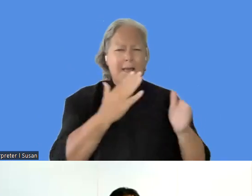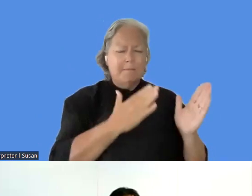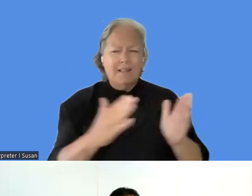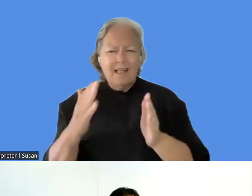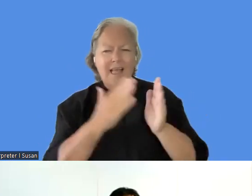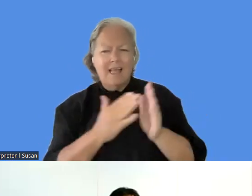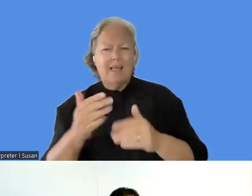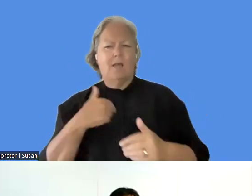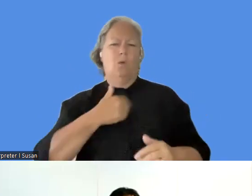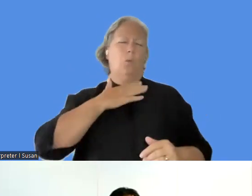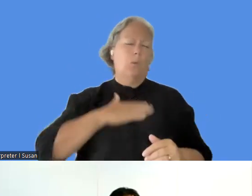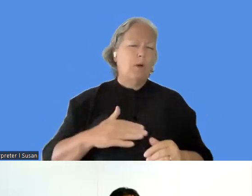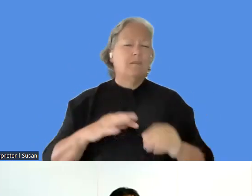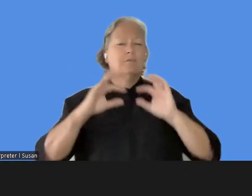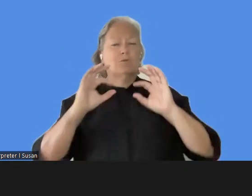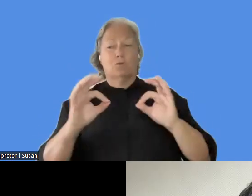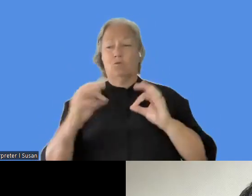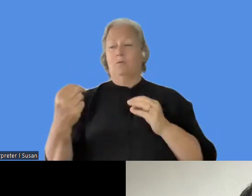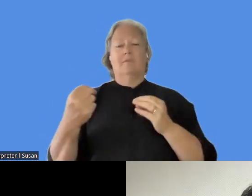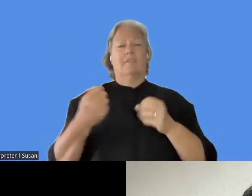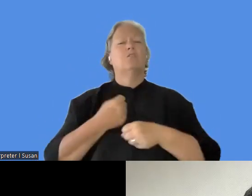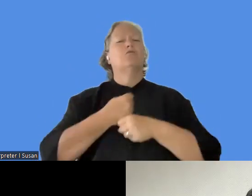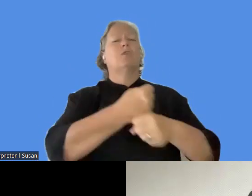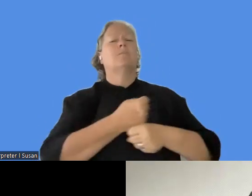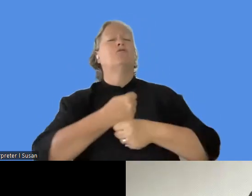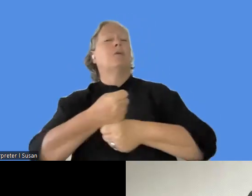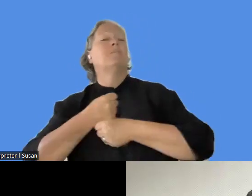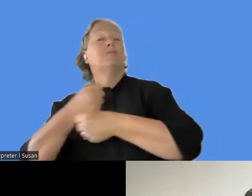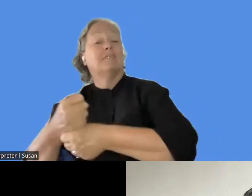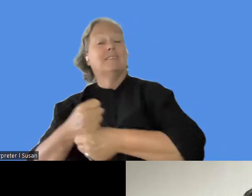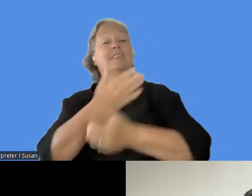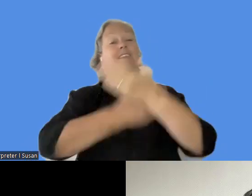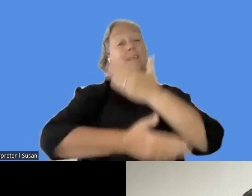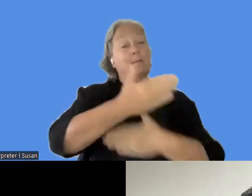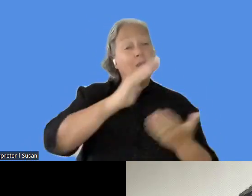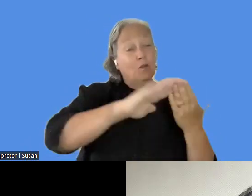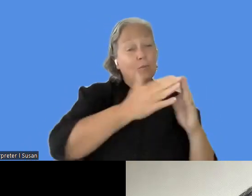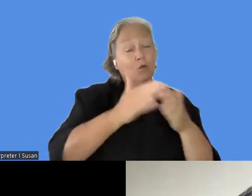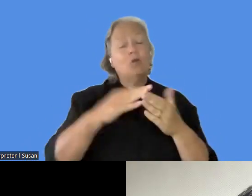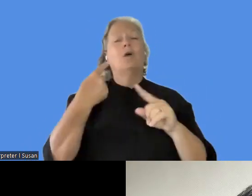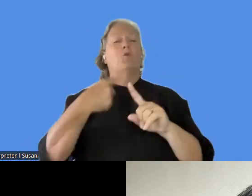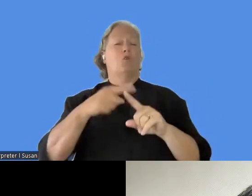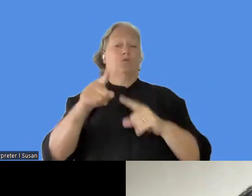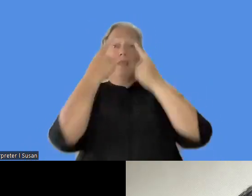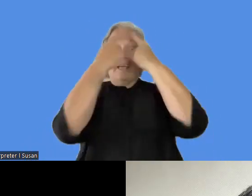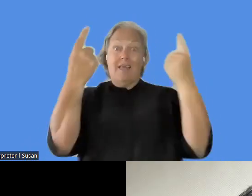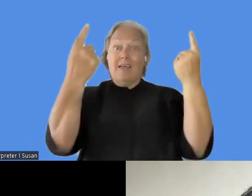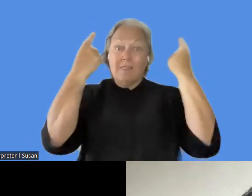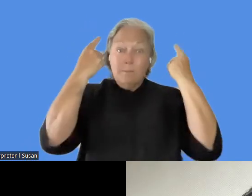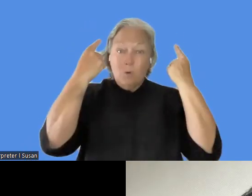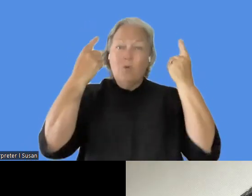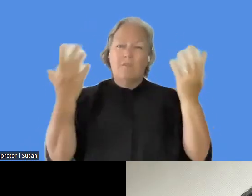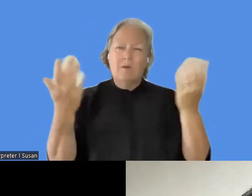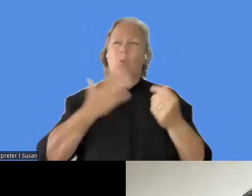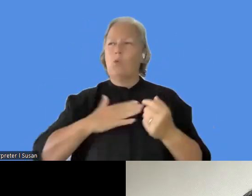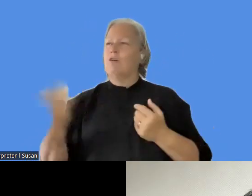between representative from the disability community and also from the academia and other sectors. So